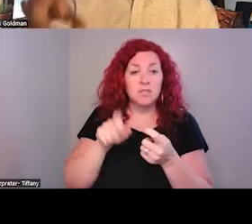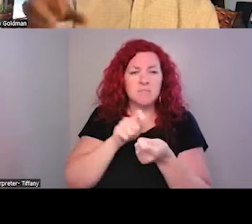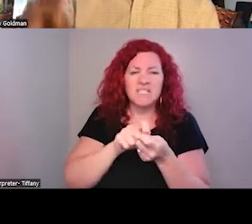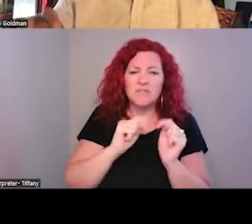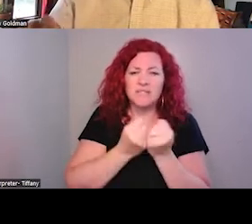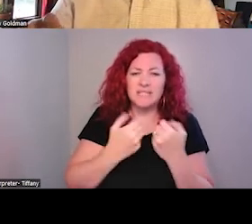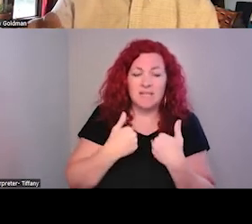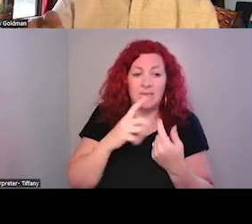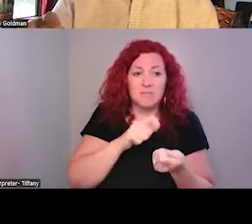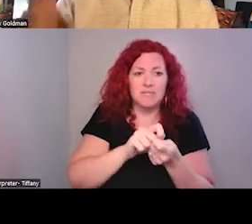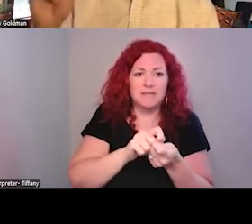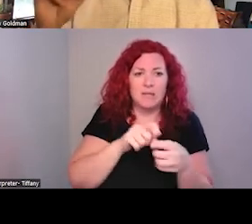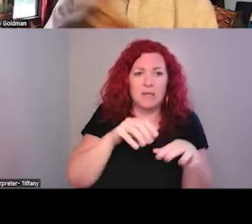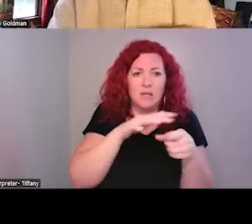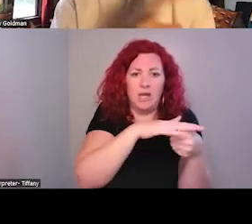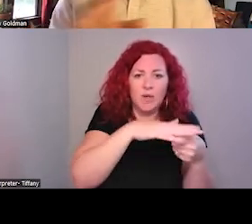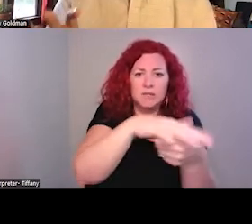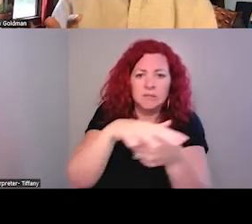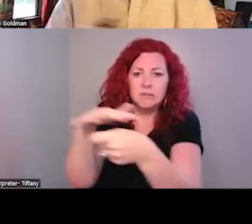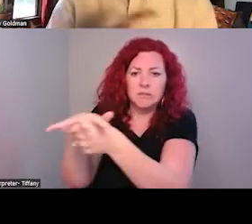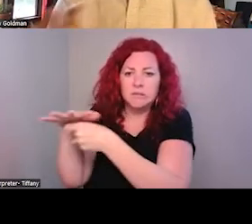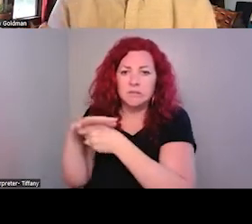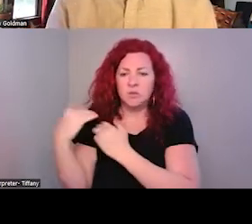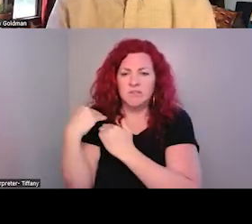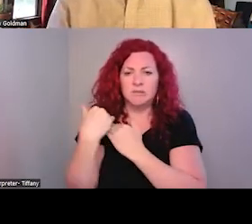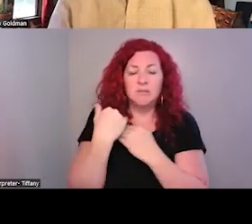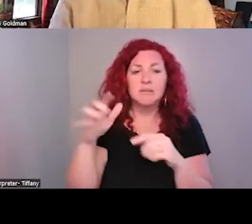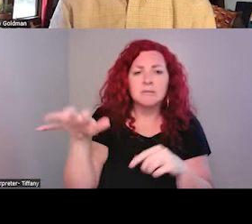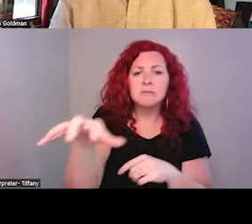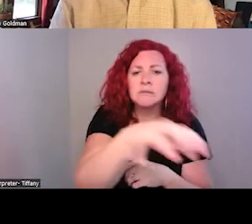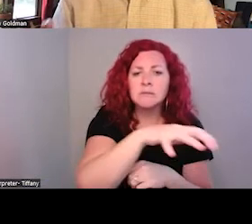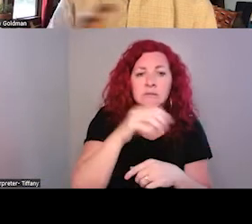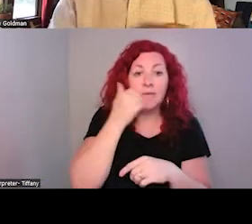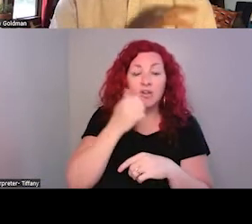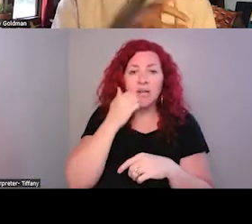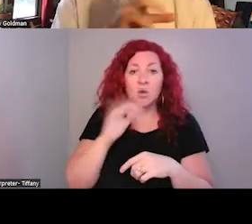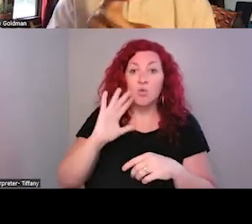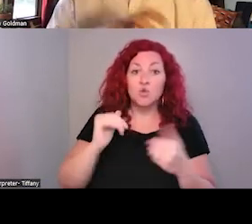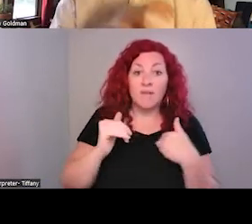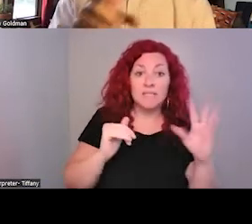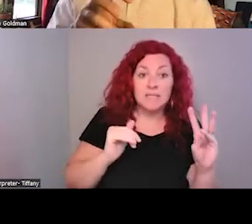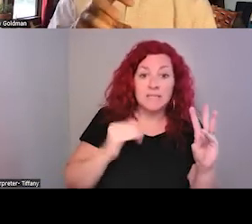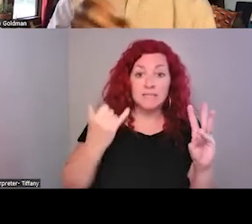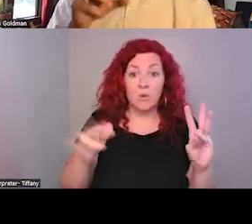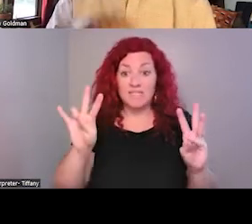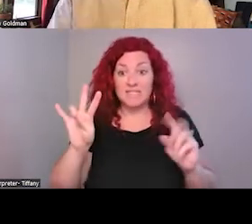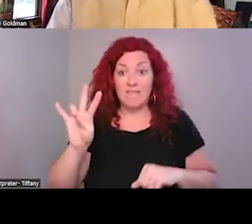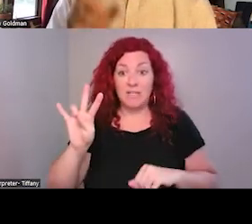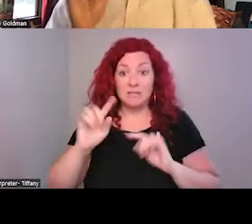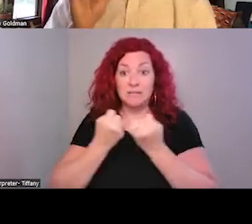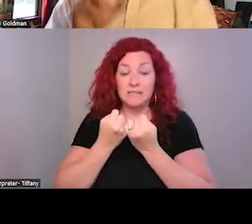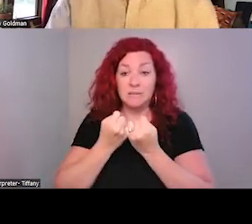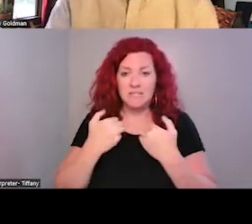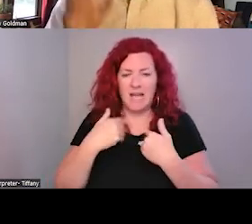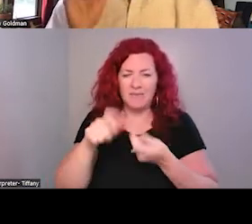specific neighborhoods every day. So there are 6 teams, now actually 7 teams throughout the city. And those 7 teams have catchment areas within the